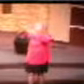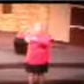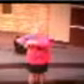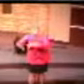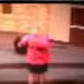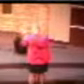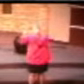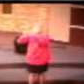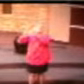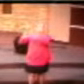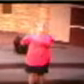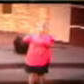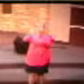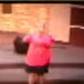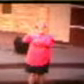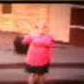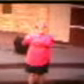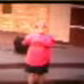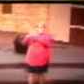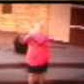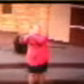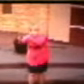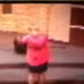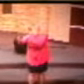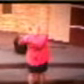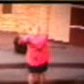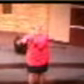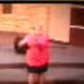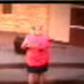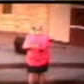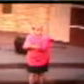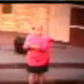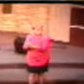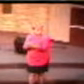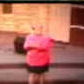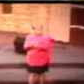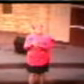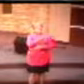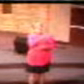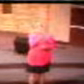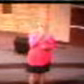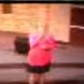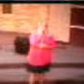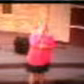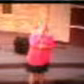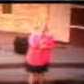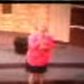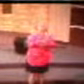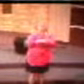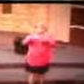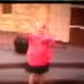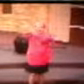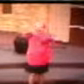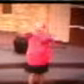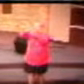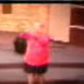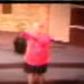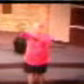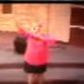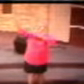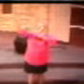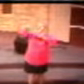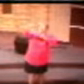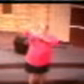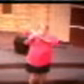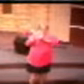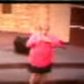You will receive power when the Holy Spirit comes upon you, and you, God's people